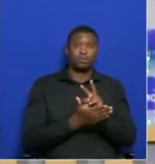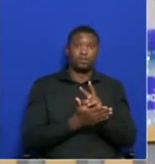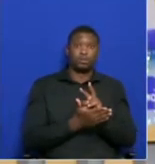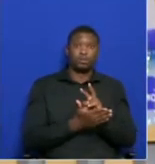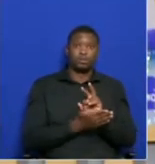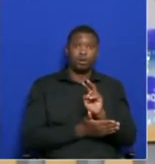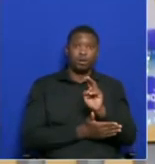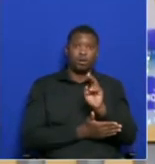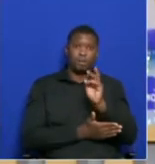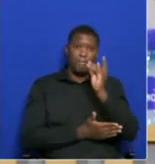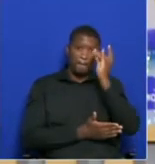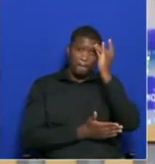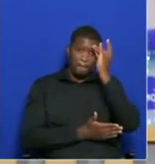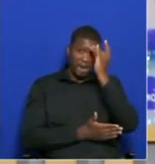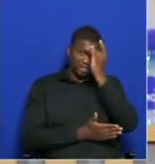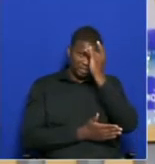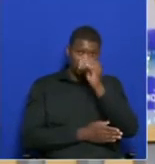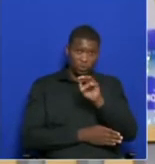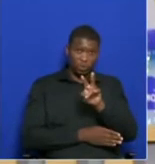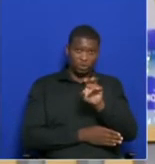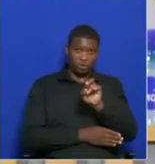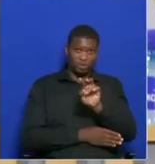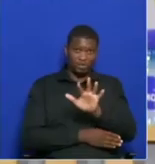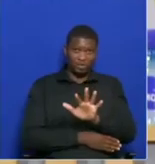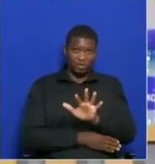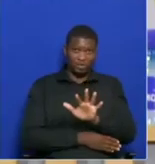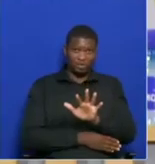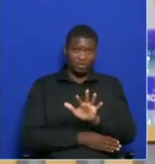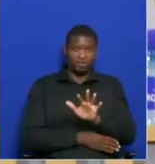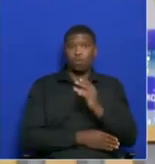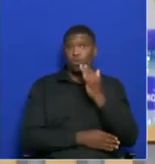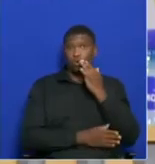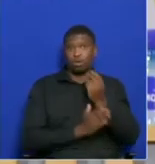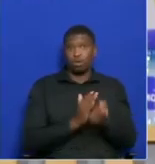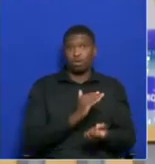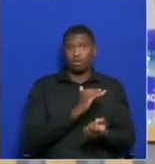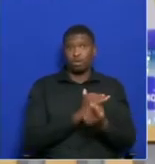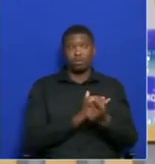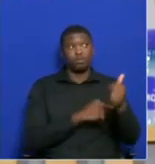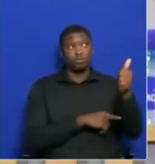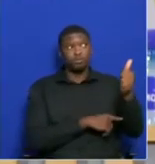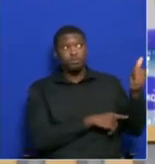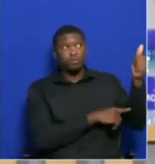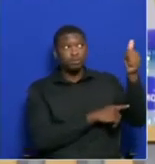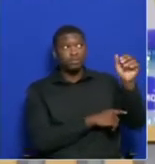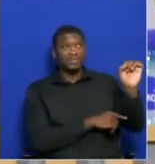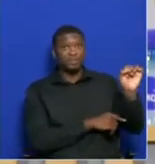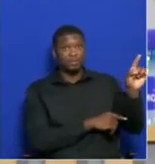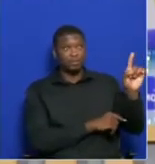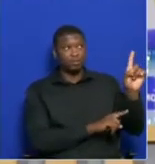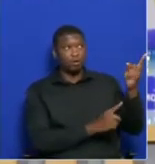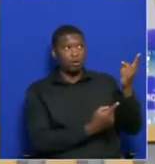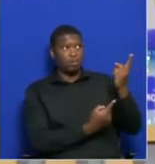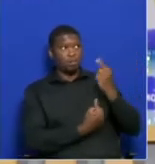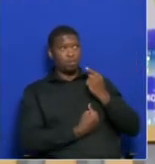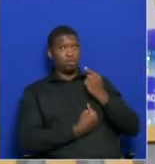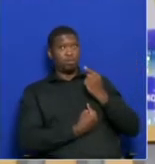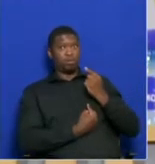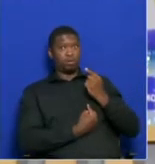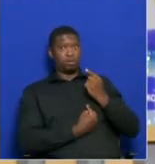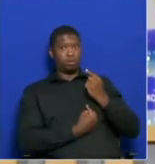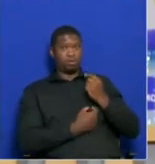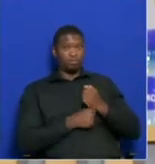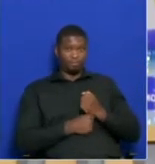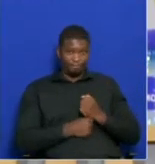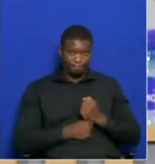2025, when Commissioner Spies gave me this instruction, I want this commission